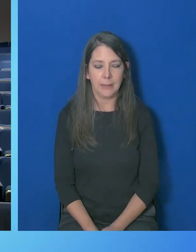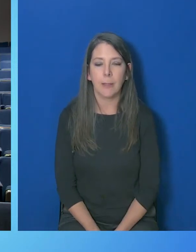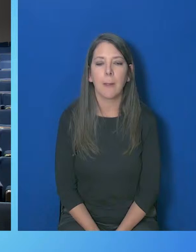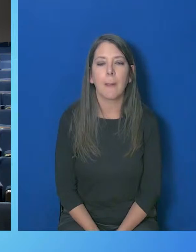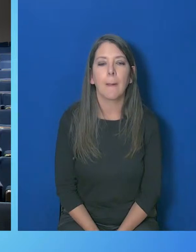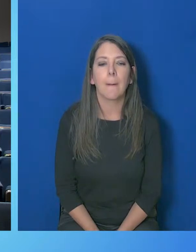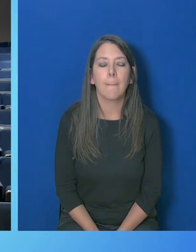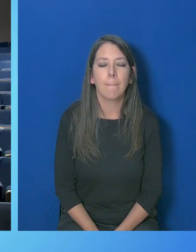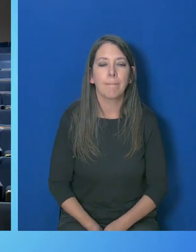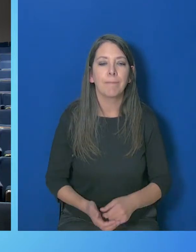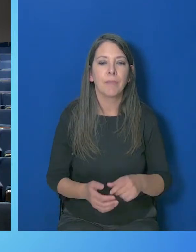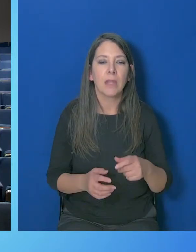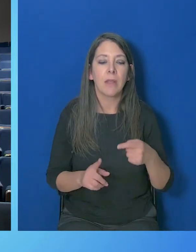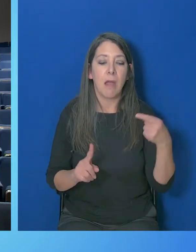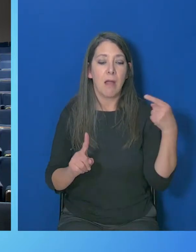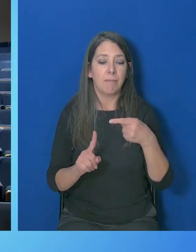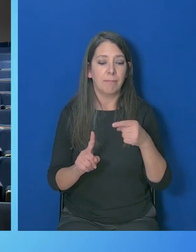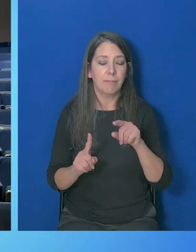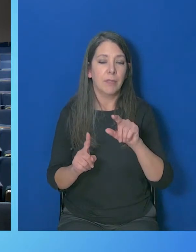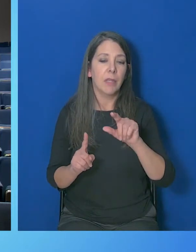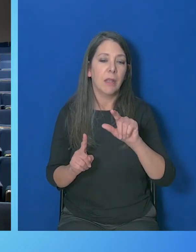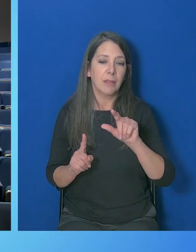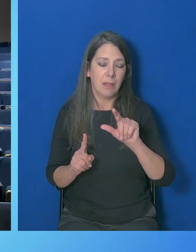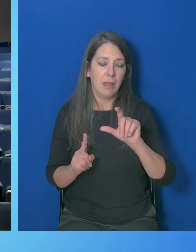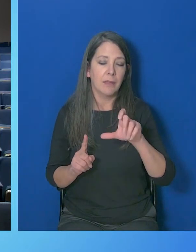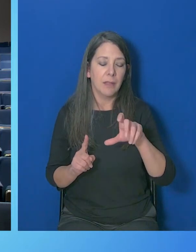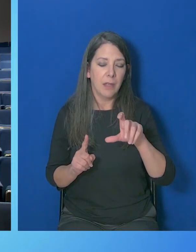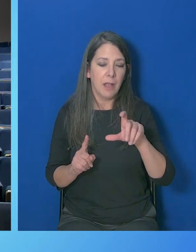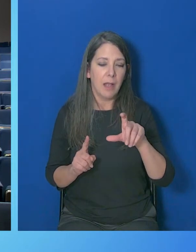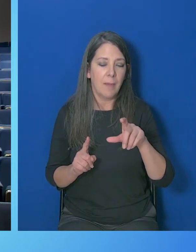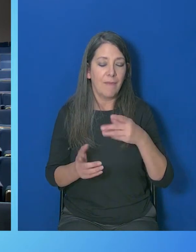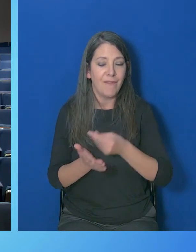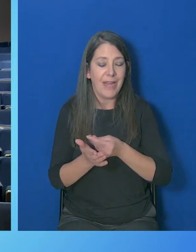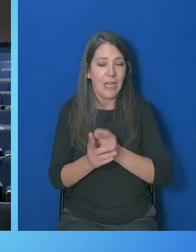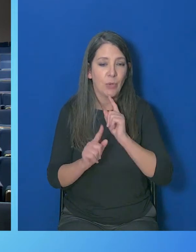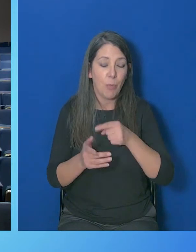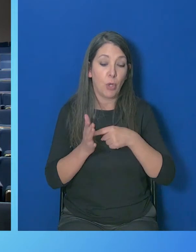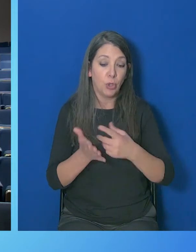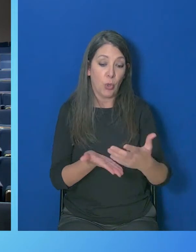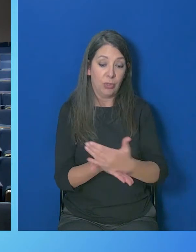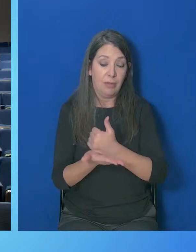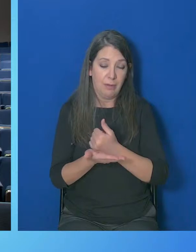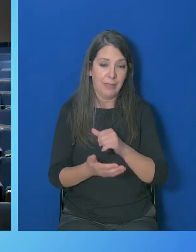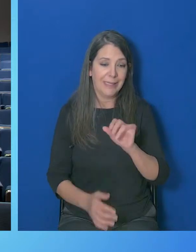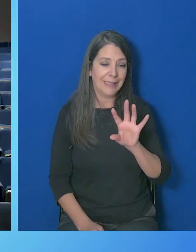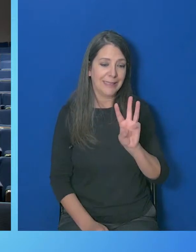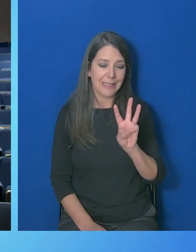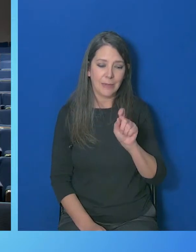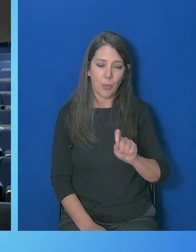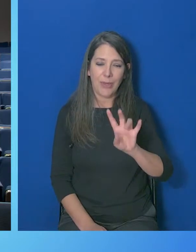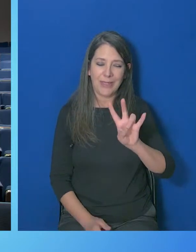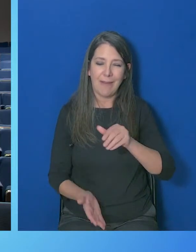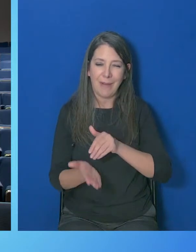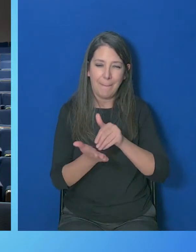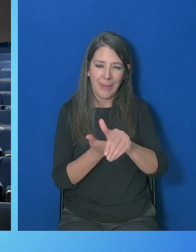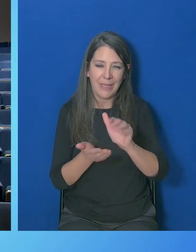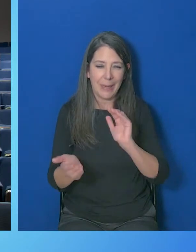The highlights of the September 2024 financial report shows the total revenue of $6.7 million